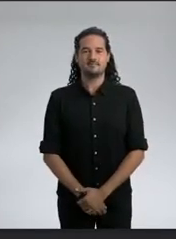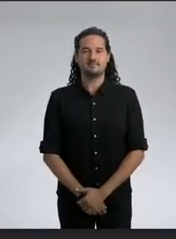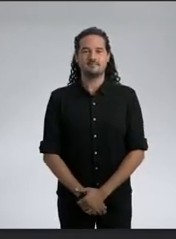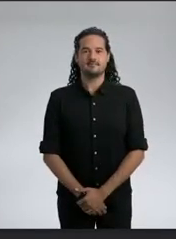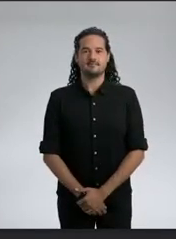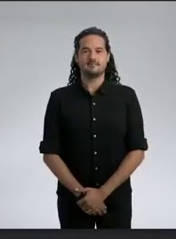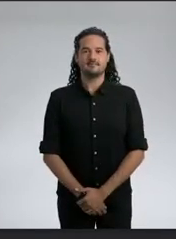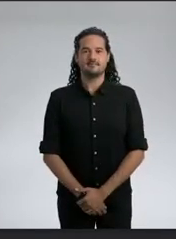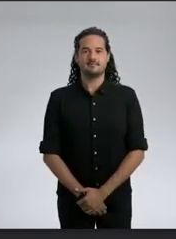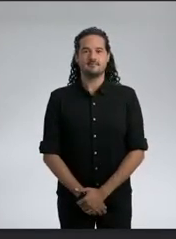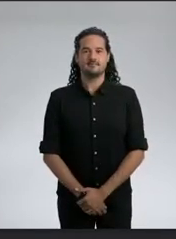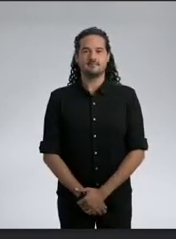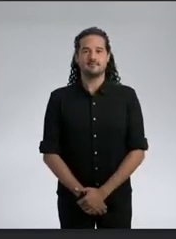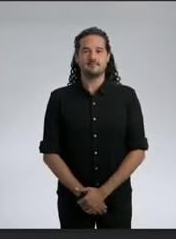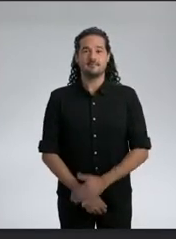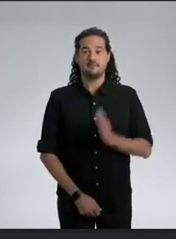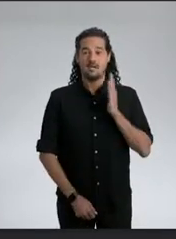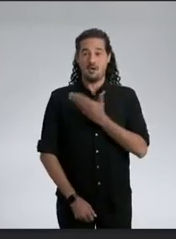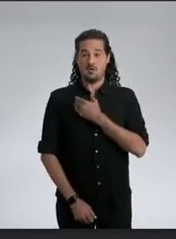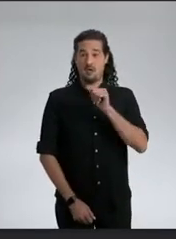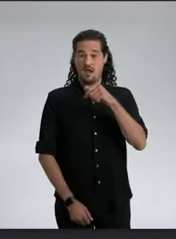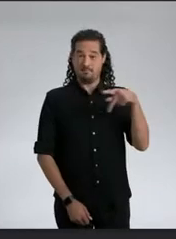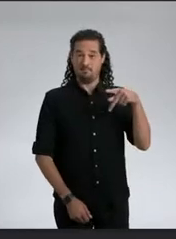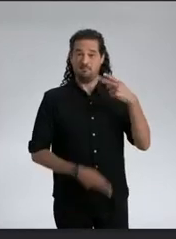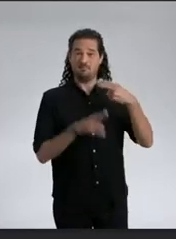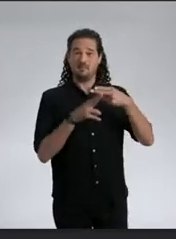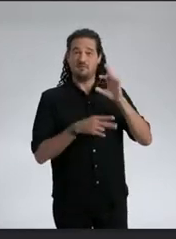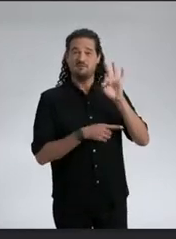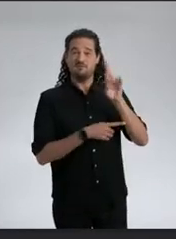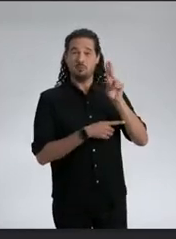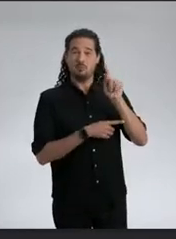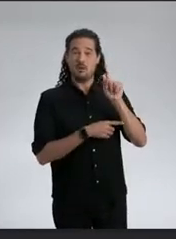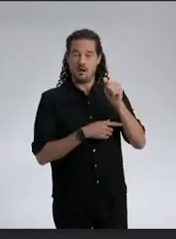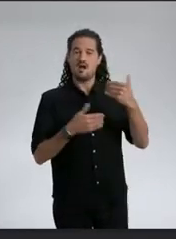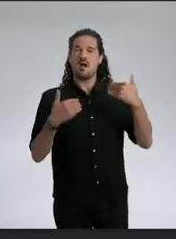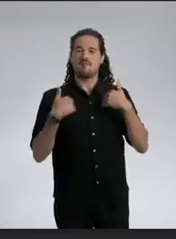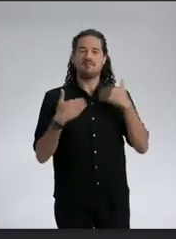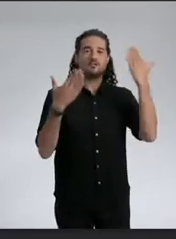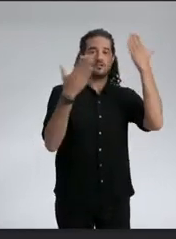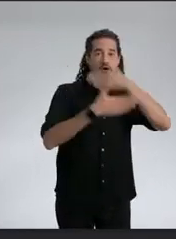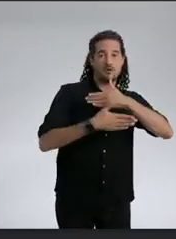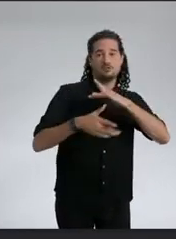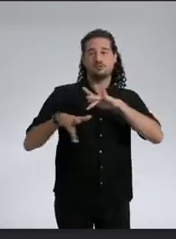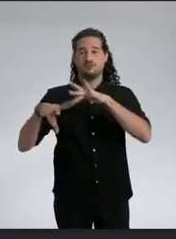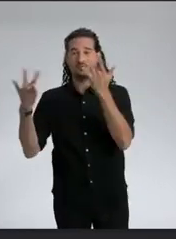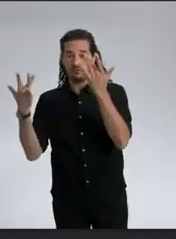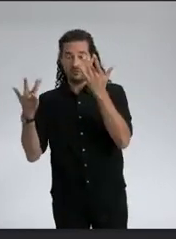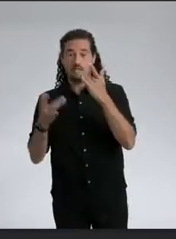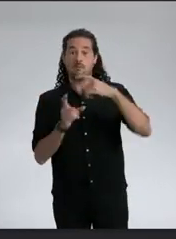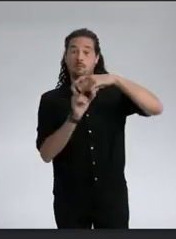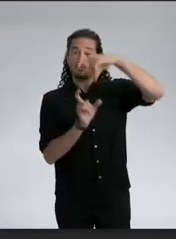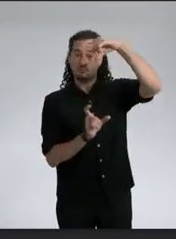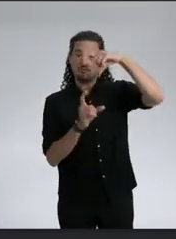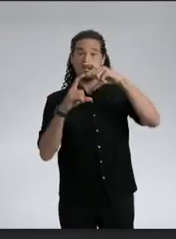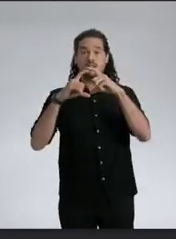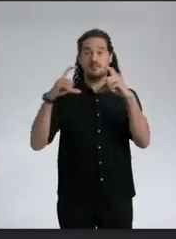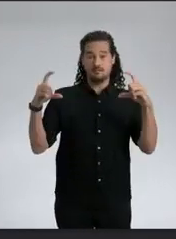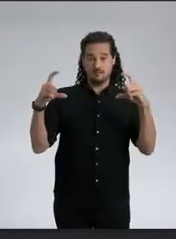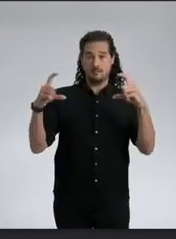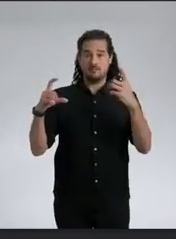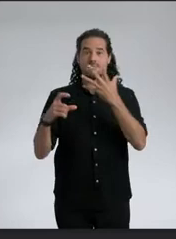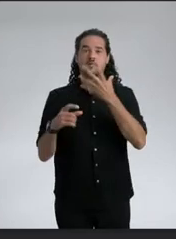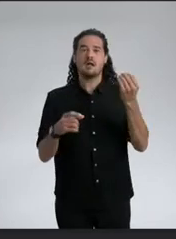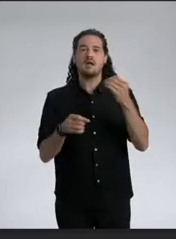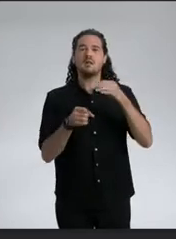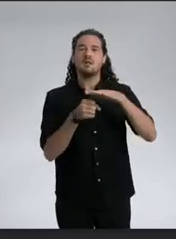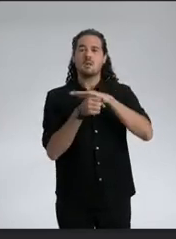Our app, Fruta, supports the light and dark appearance, portrait and landscape orientations, and localizes to 2